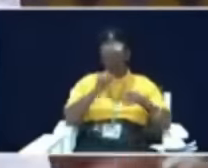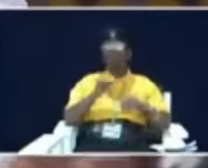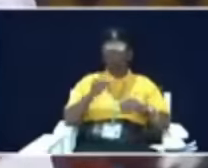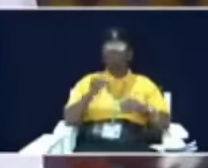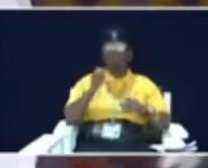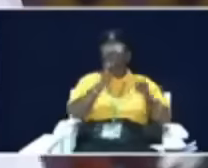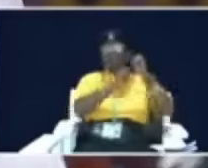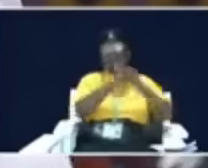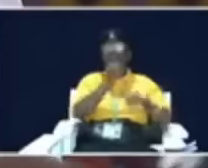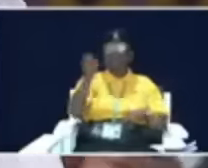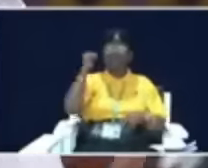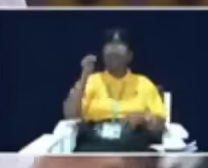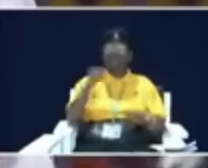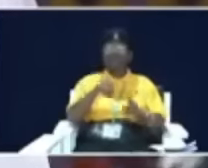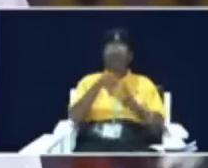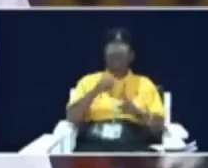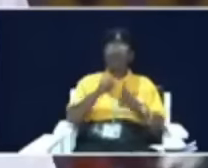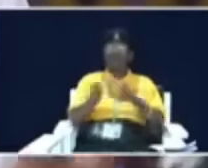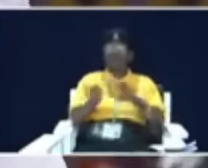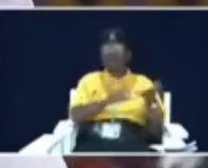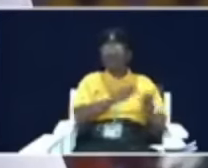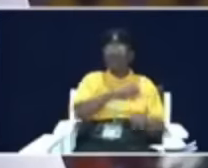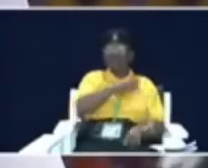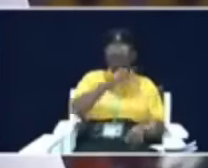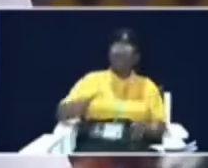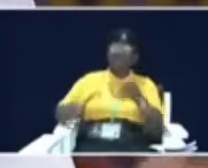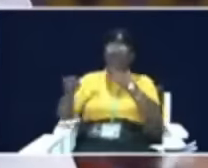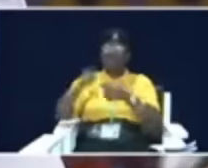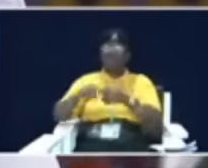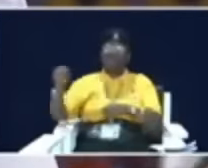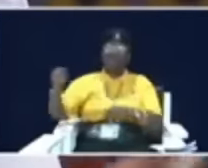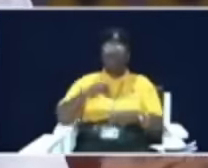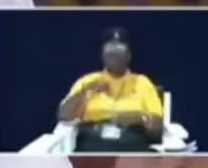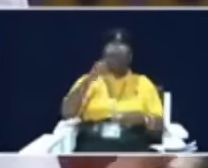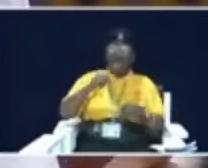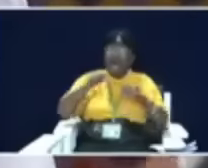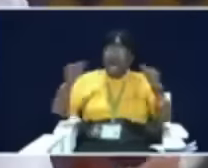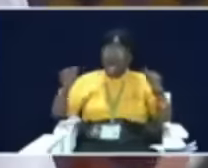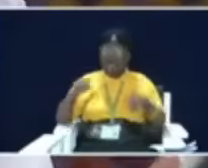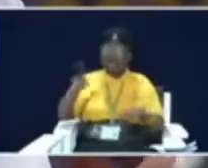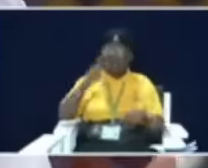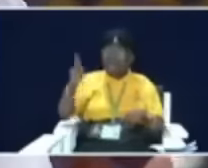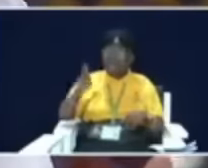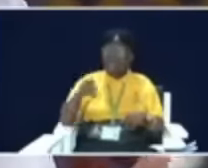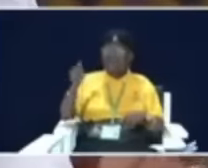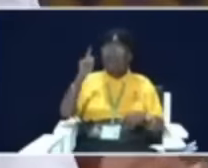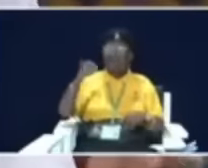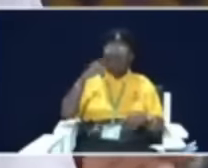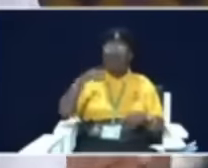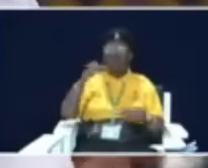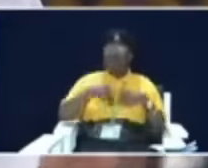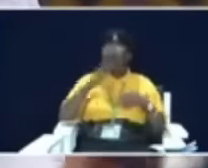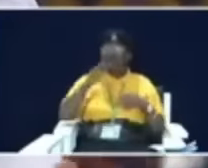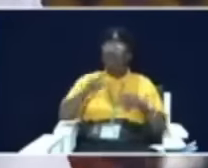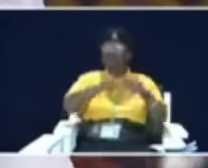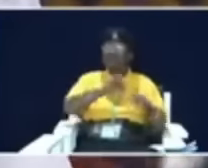Elisha was about to die. A king came to him and said, "You are the one who have been defending my nation. What am I going to